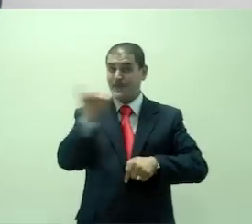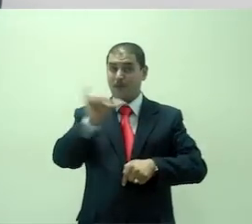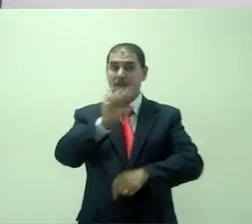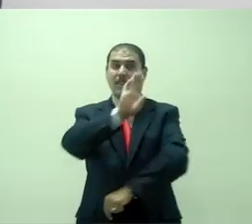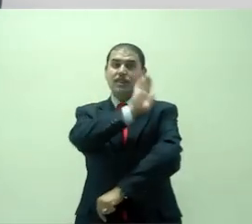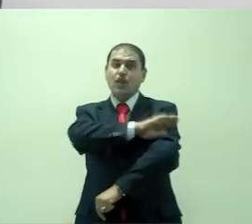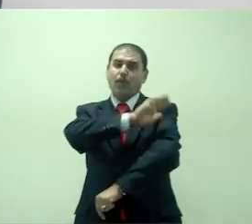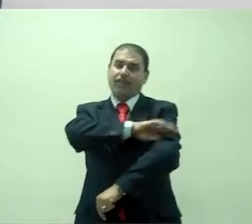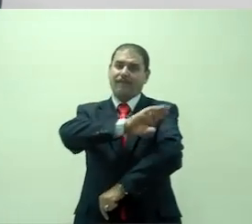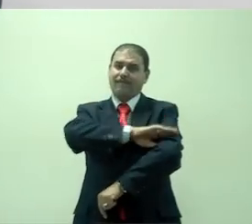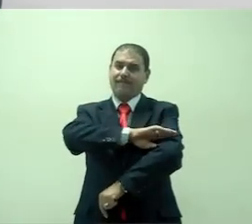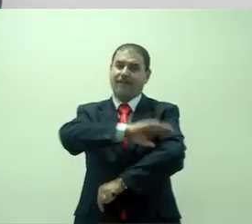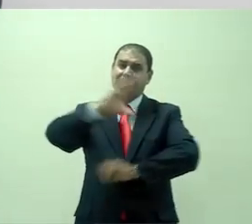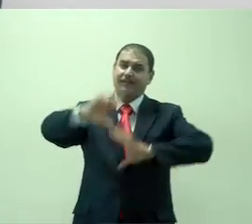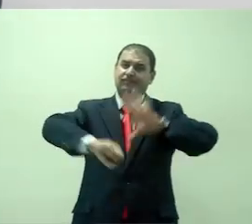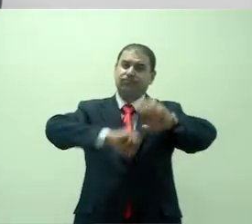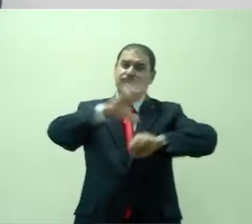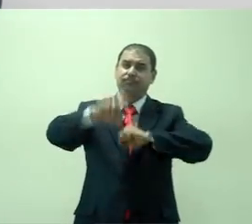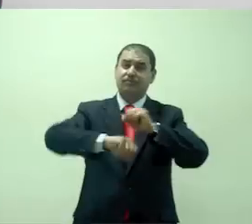strategies,